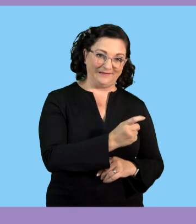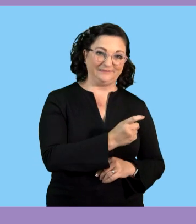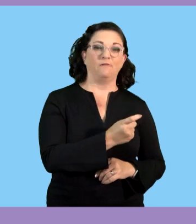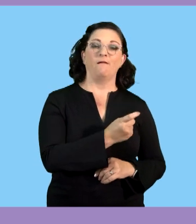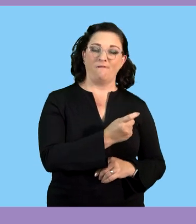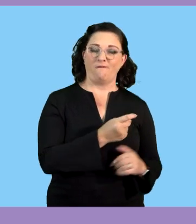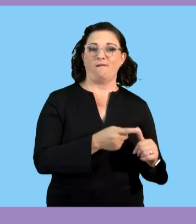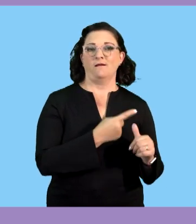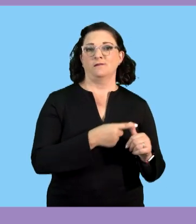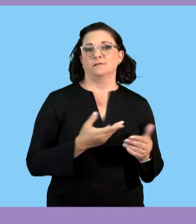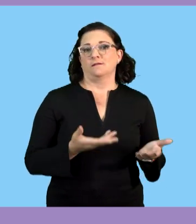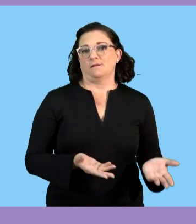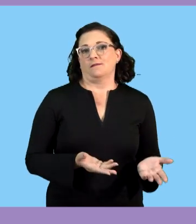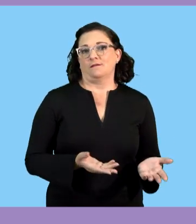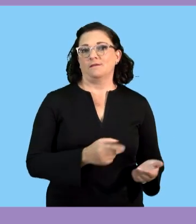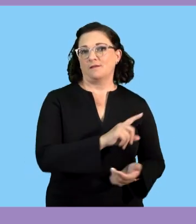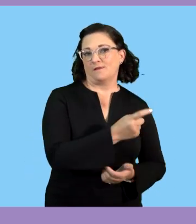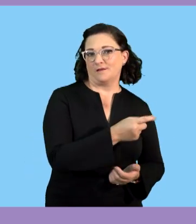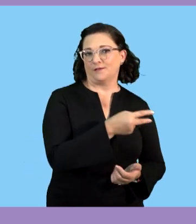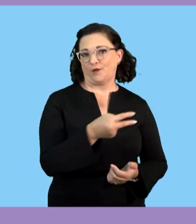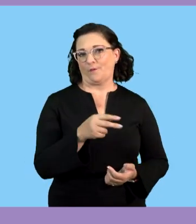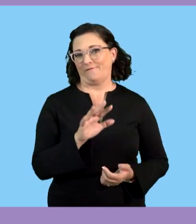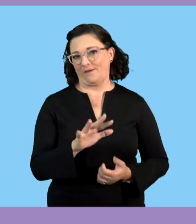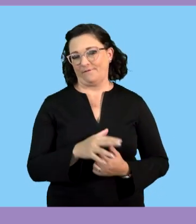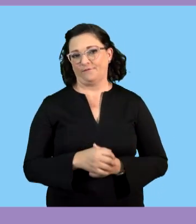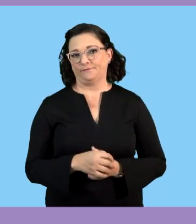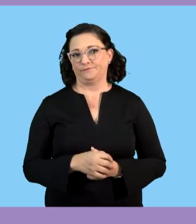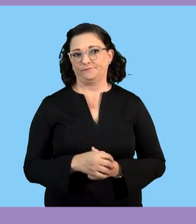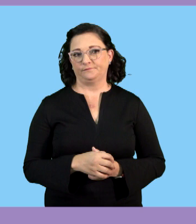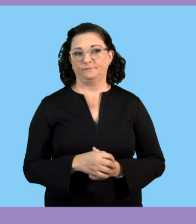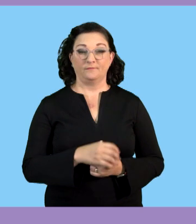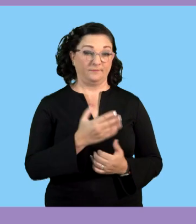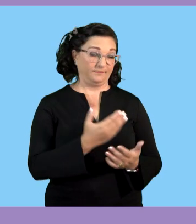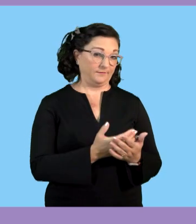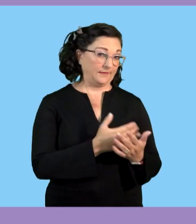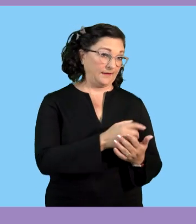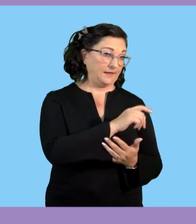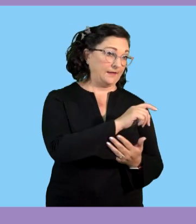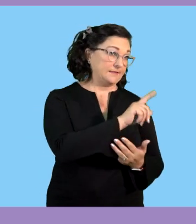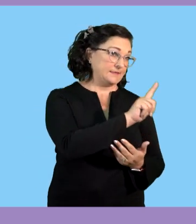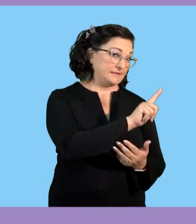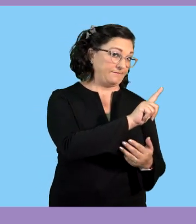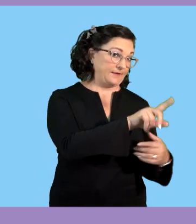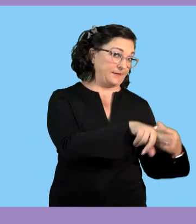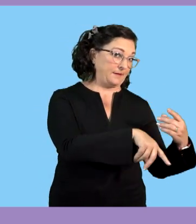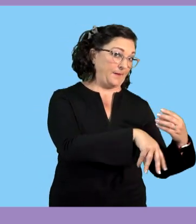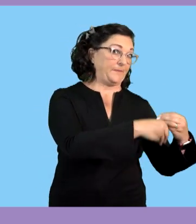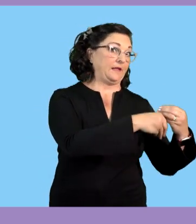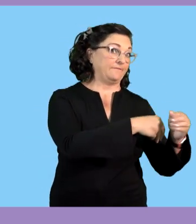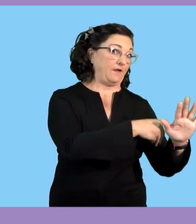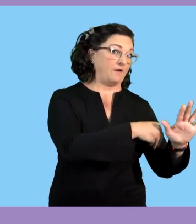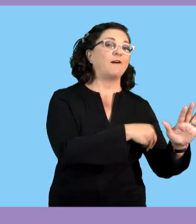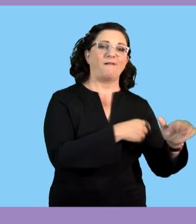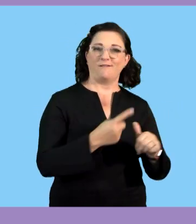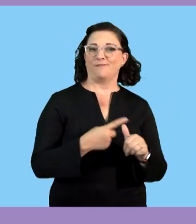left with x. So x is equals to 5. And if you look at it, if we add 7 to 5, the answer is